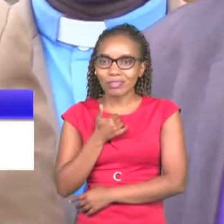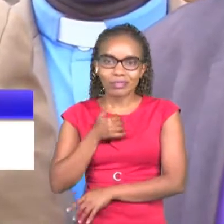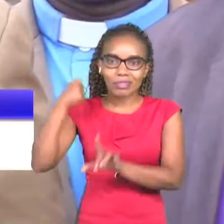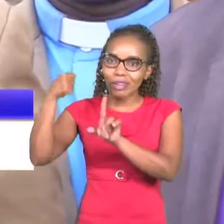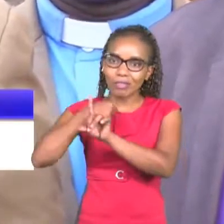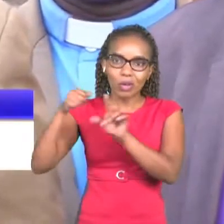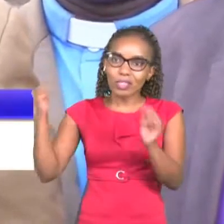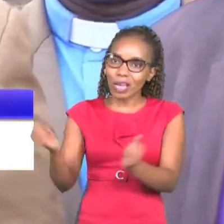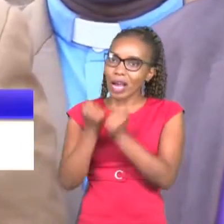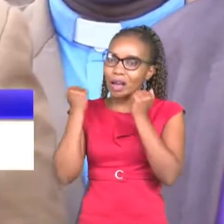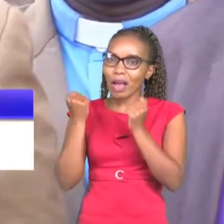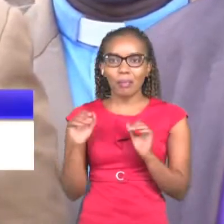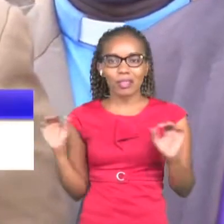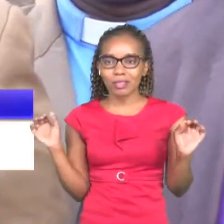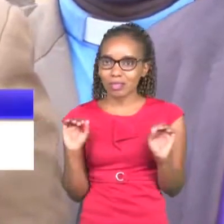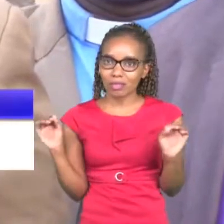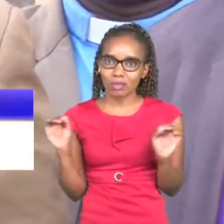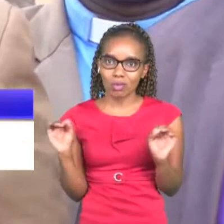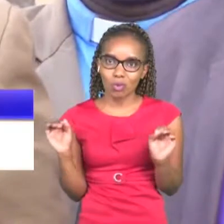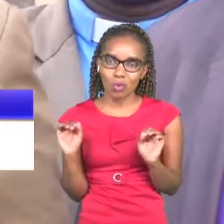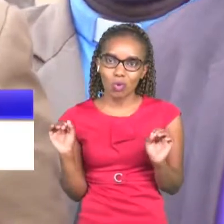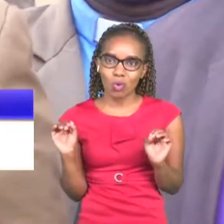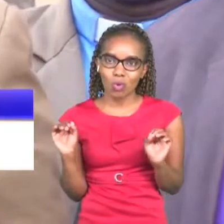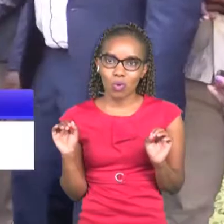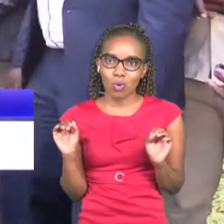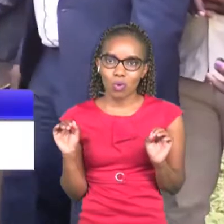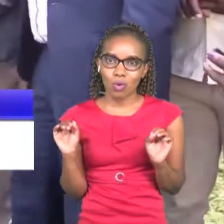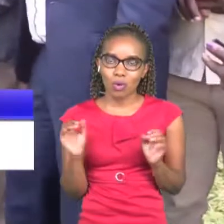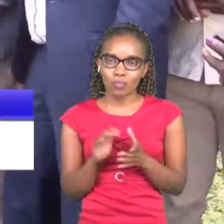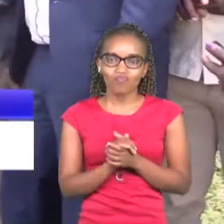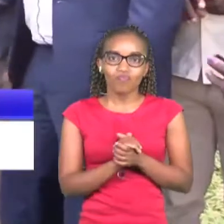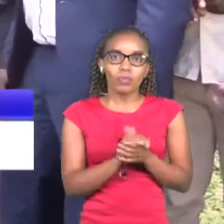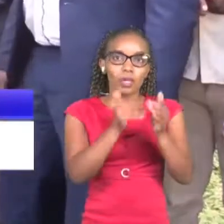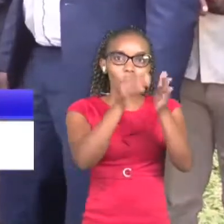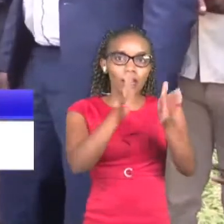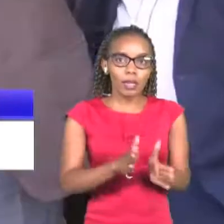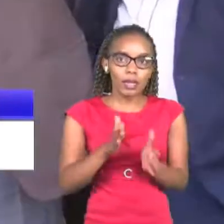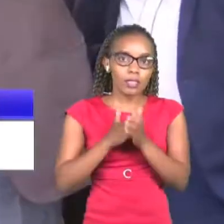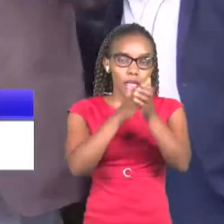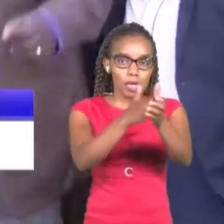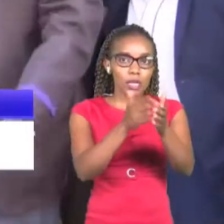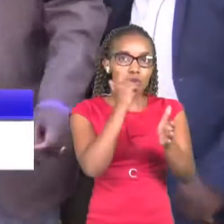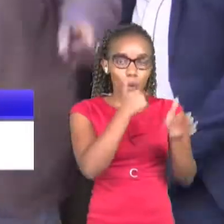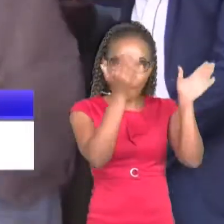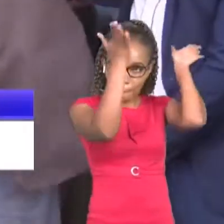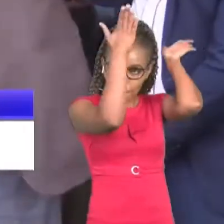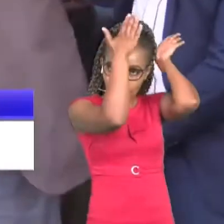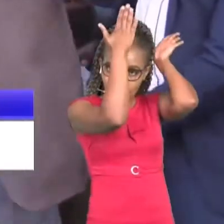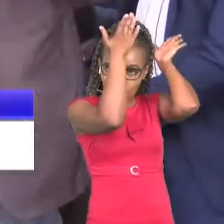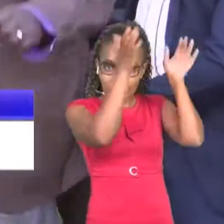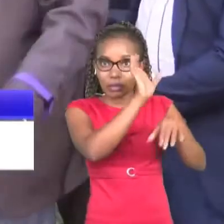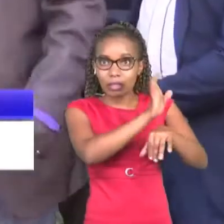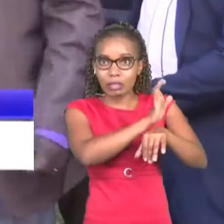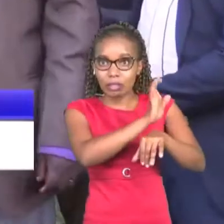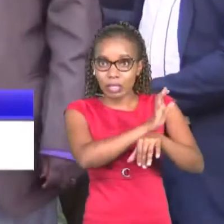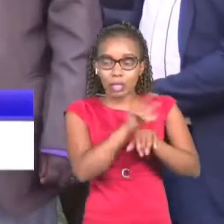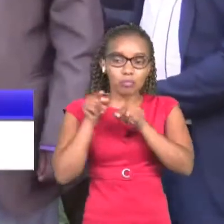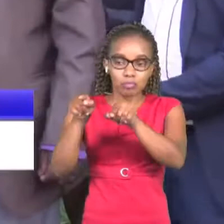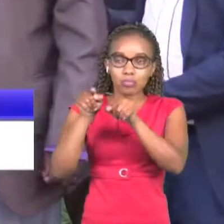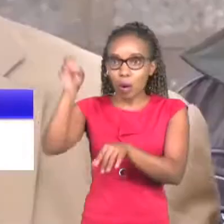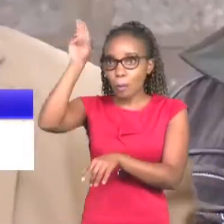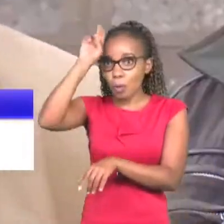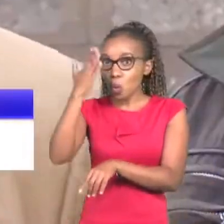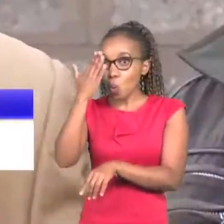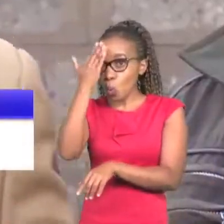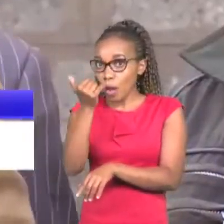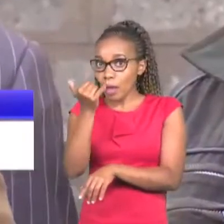happening elsewhere in our country. The leaders, led by Bishop John Gathuma of Redeemed Gospel Church, have accused police of hurling tear gas